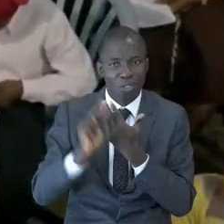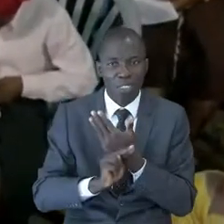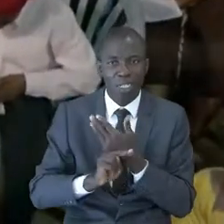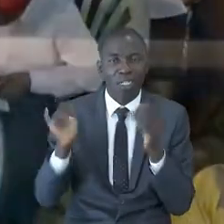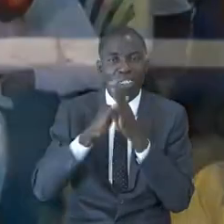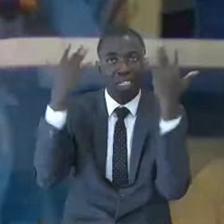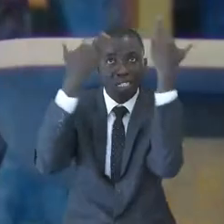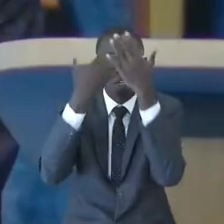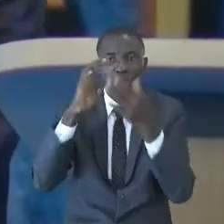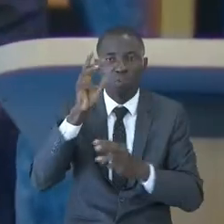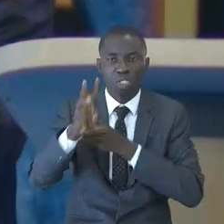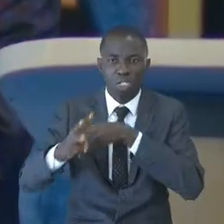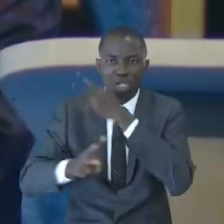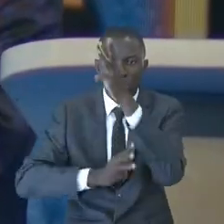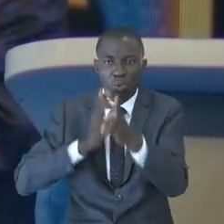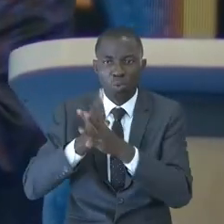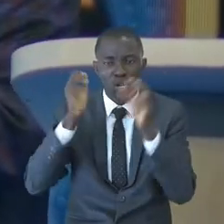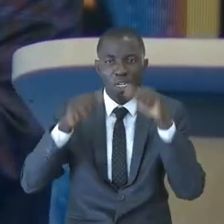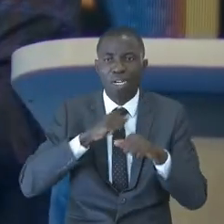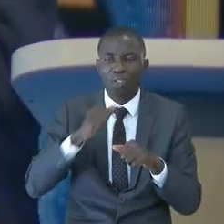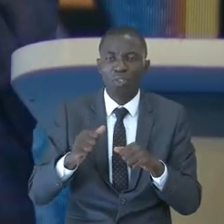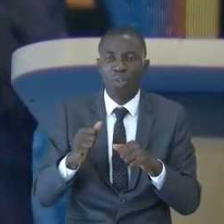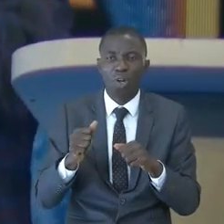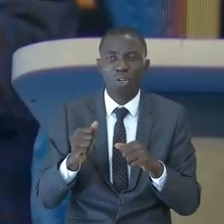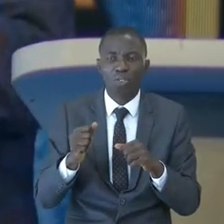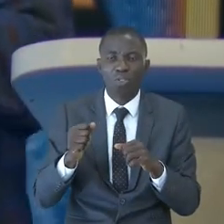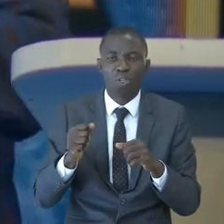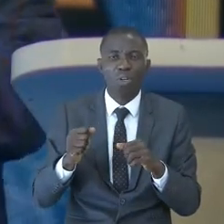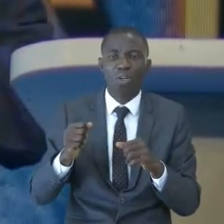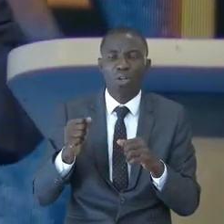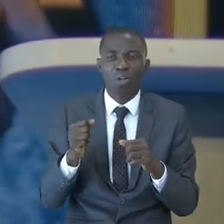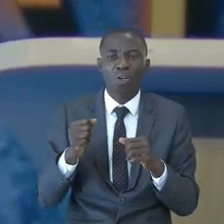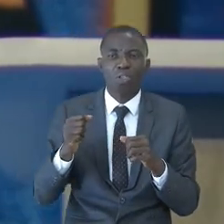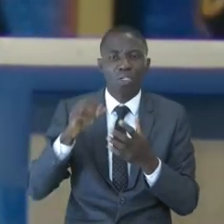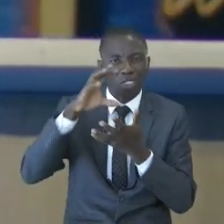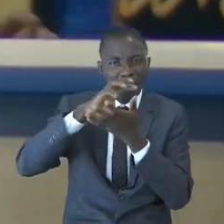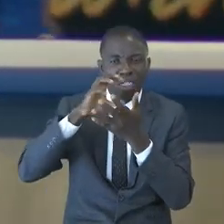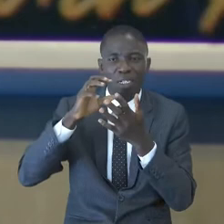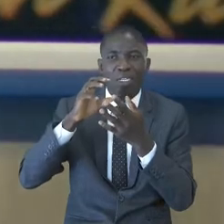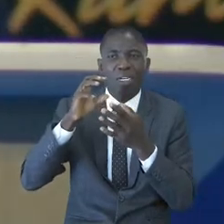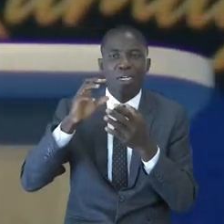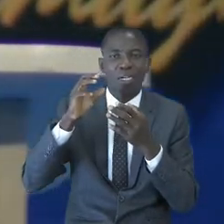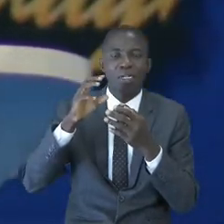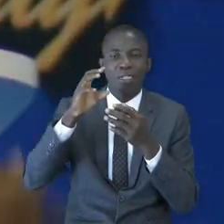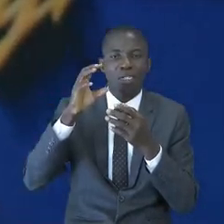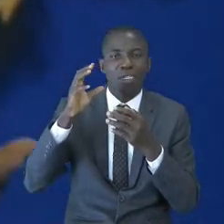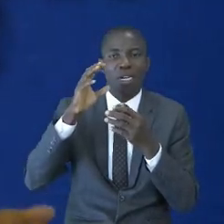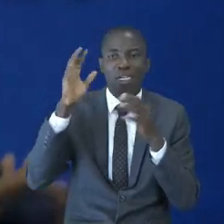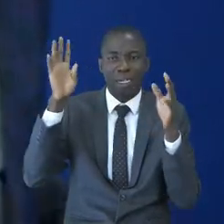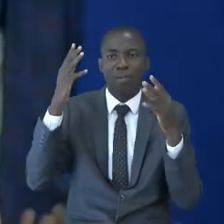the world cannot beat back, then all the powers